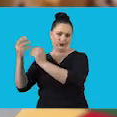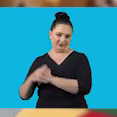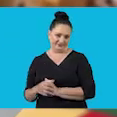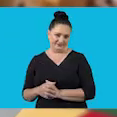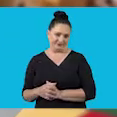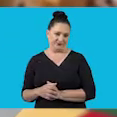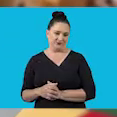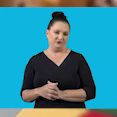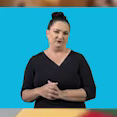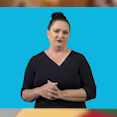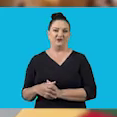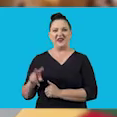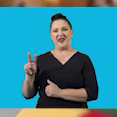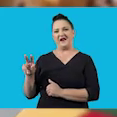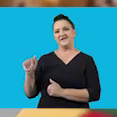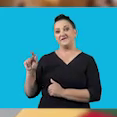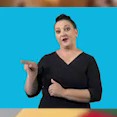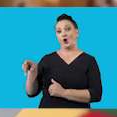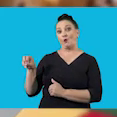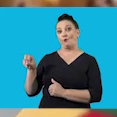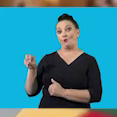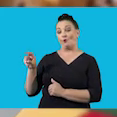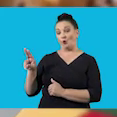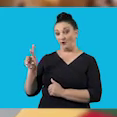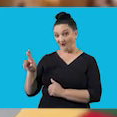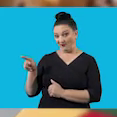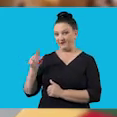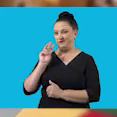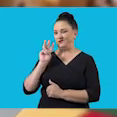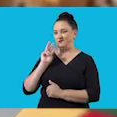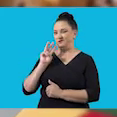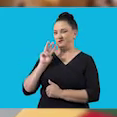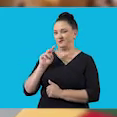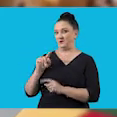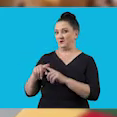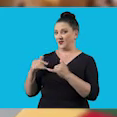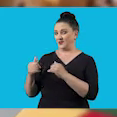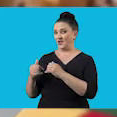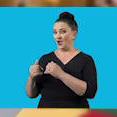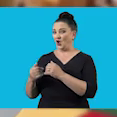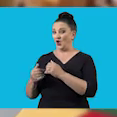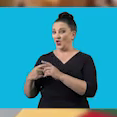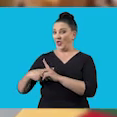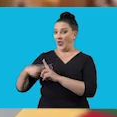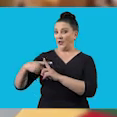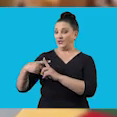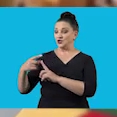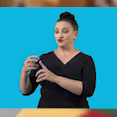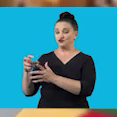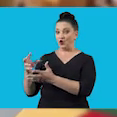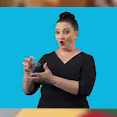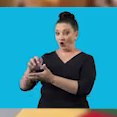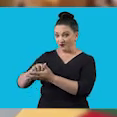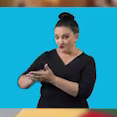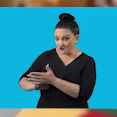is in the form of a water vapor. But then the opposite is also true. If we remove now the energy from gases, if